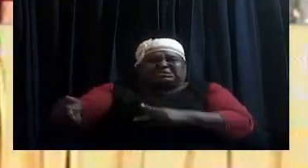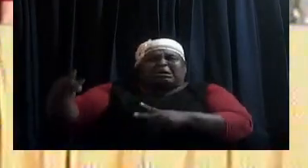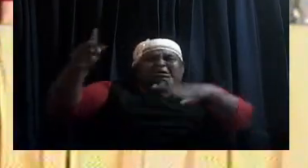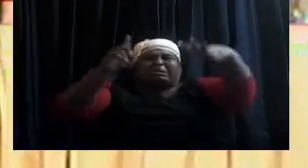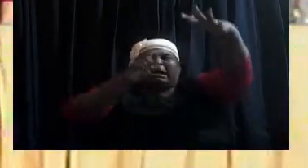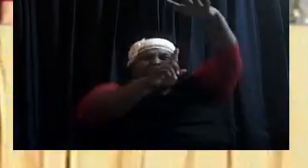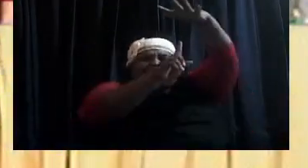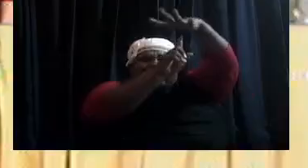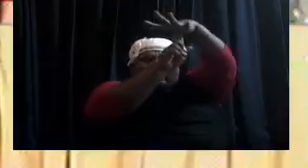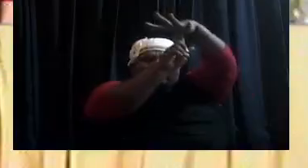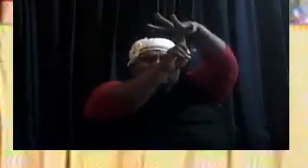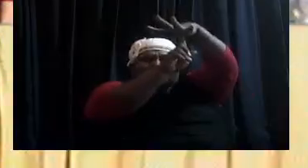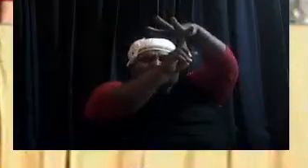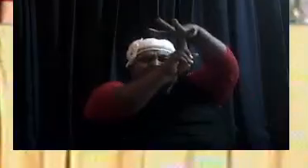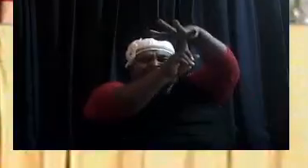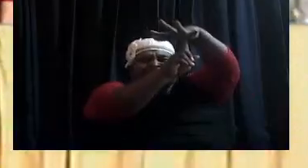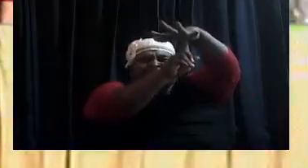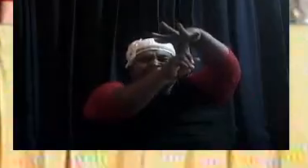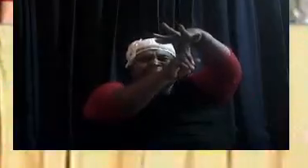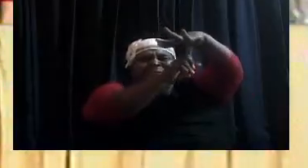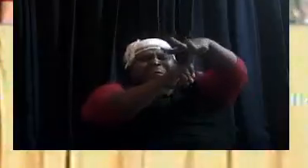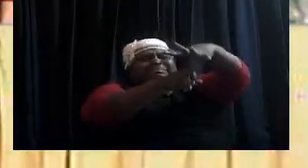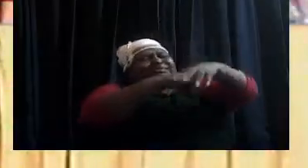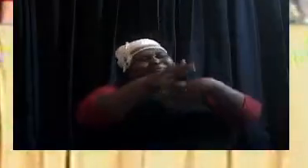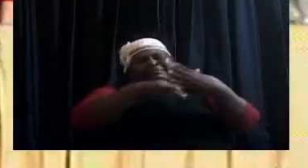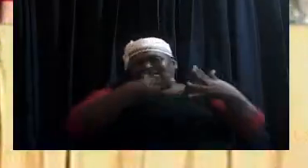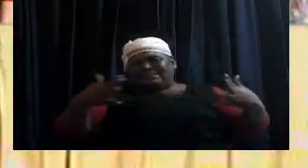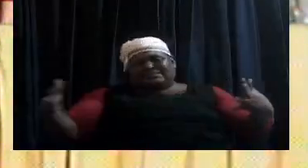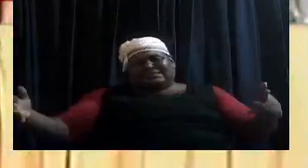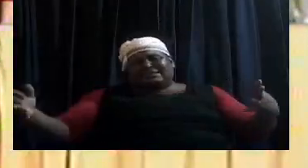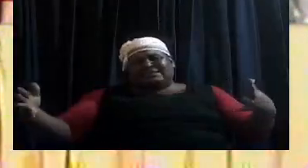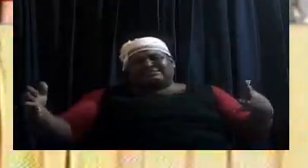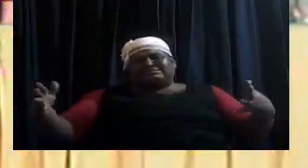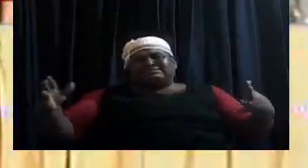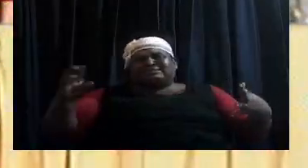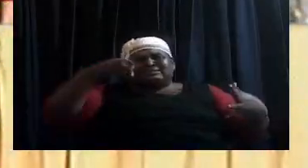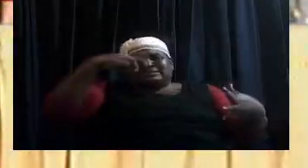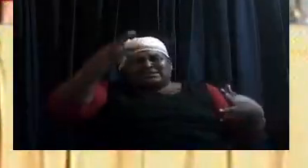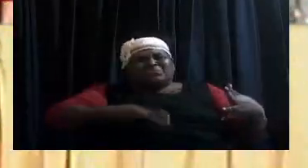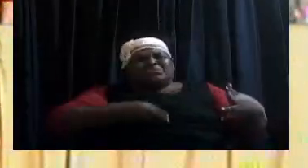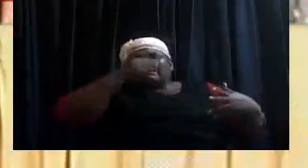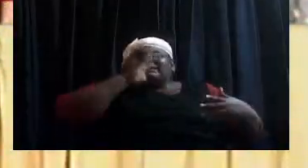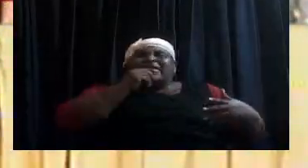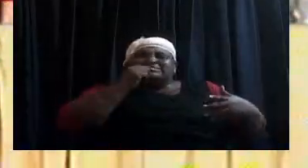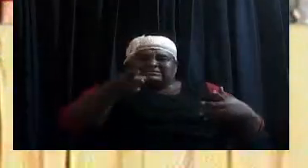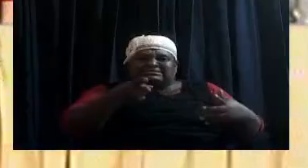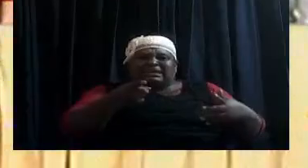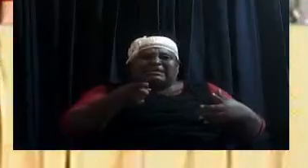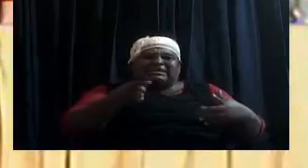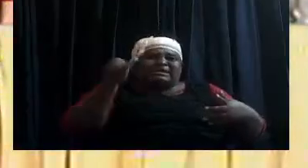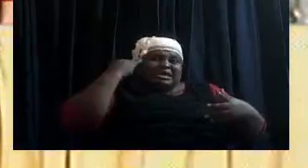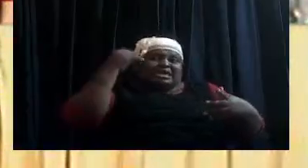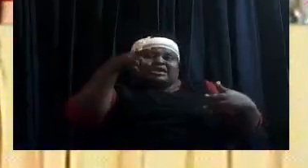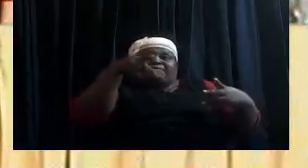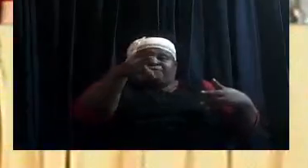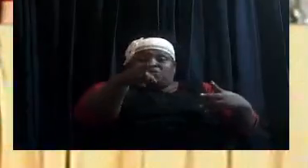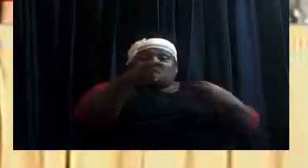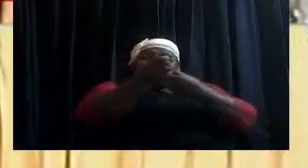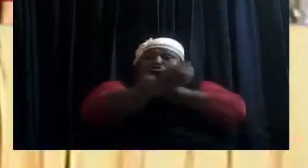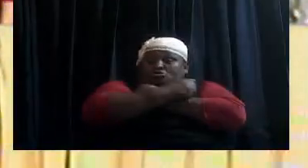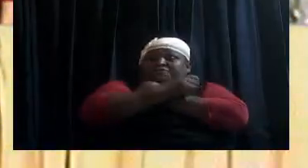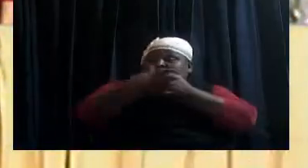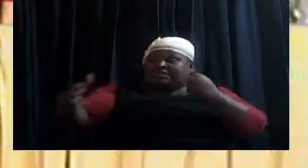Amen. Bless the Lord. All this while God say, if you love it, then you